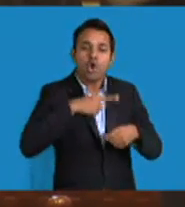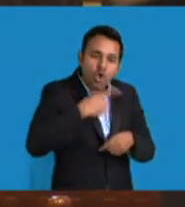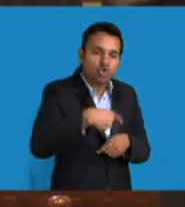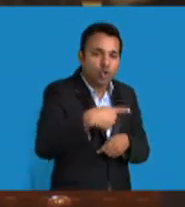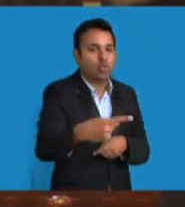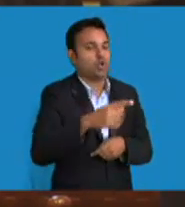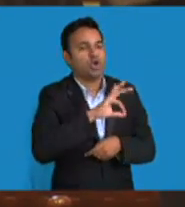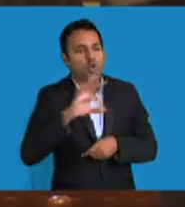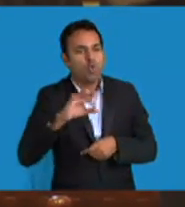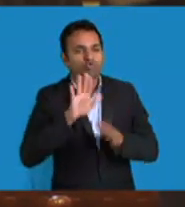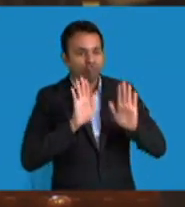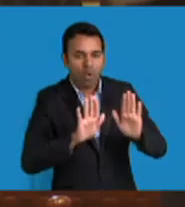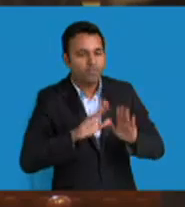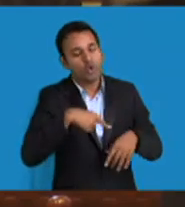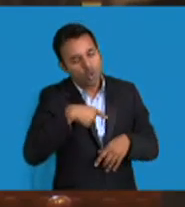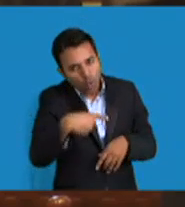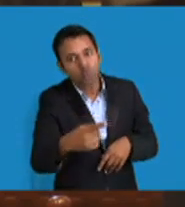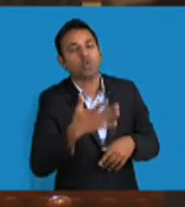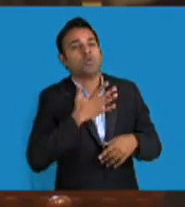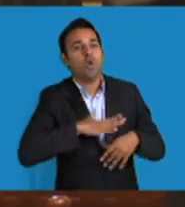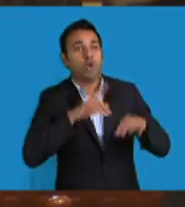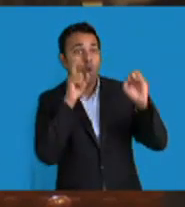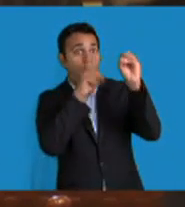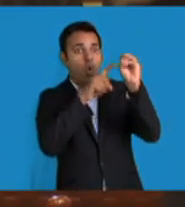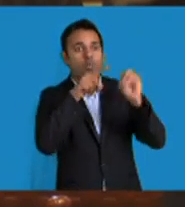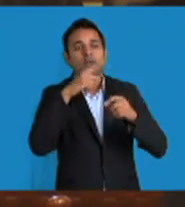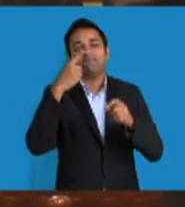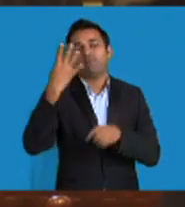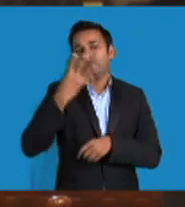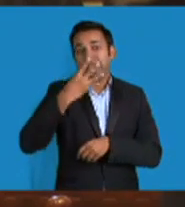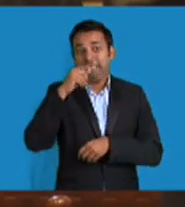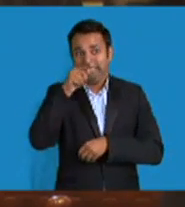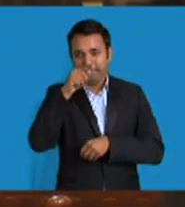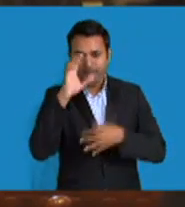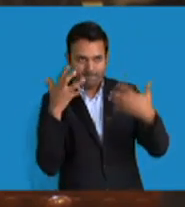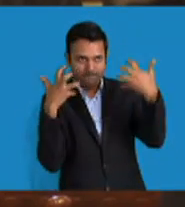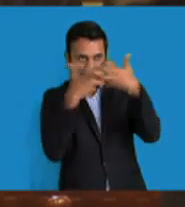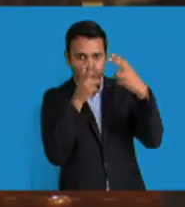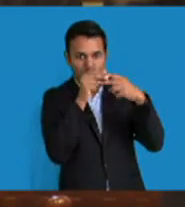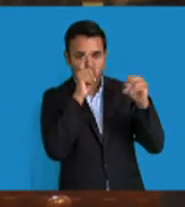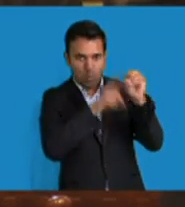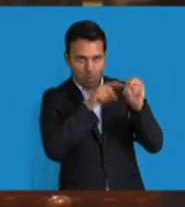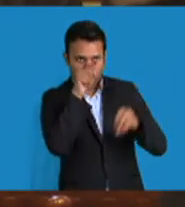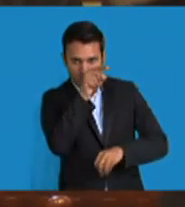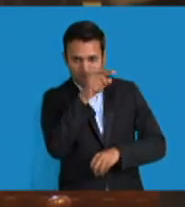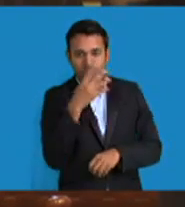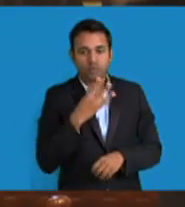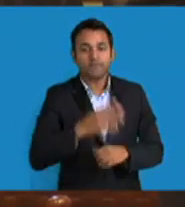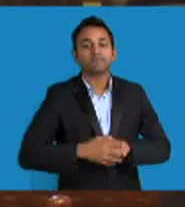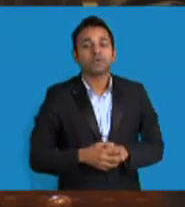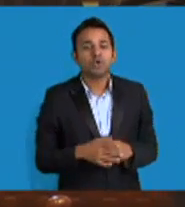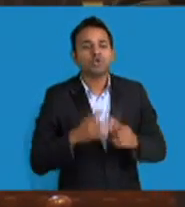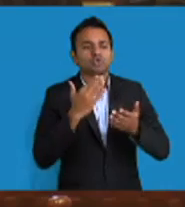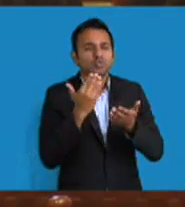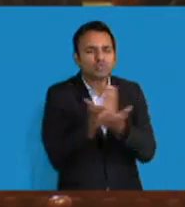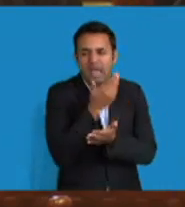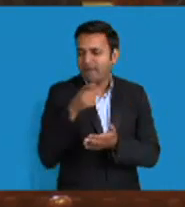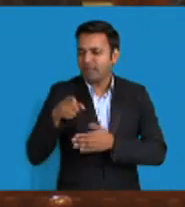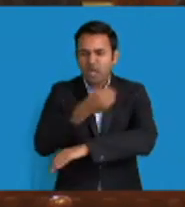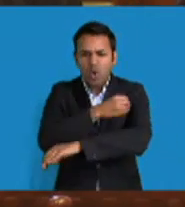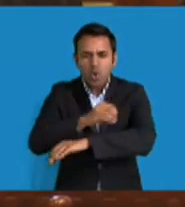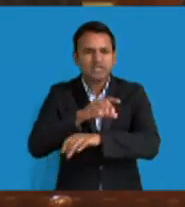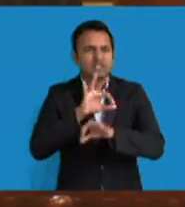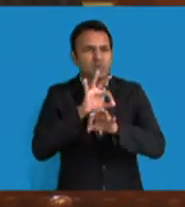Goal 14. It is a call to conserve and sustainably use the oceans, seas, and maritime